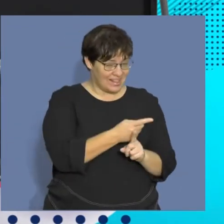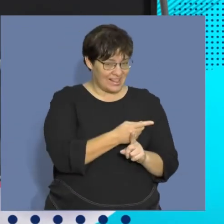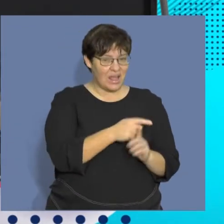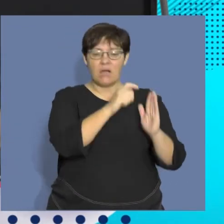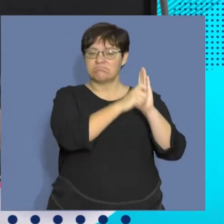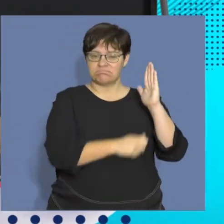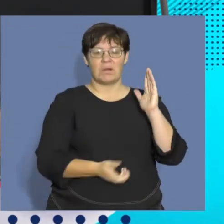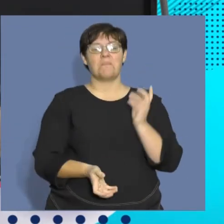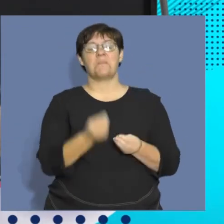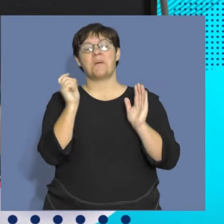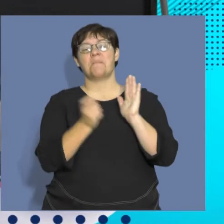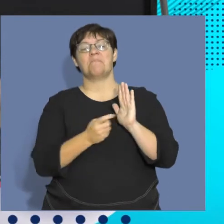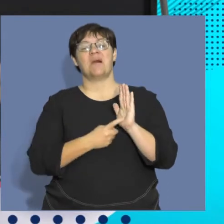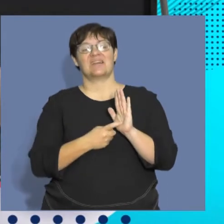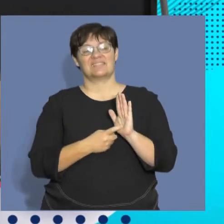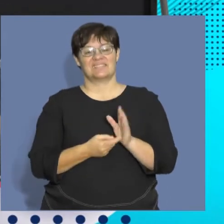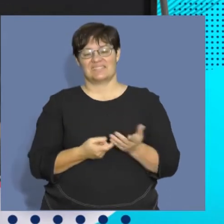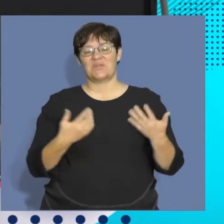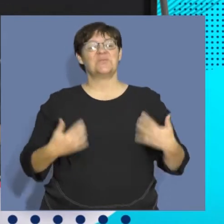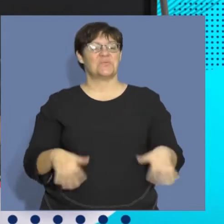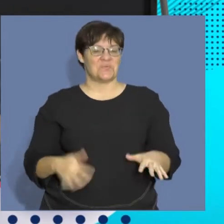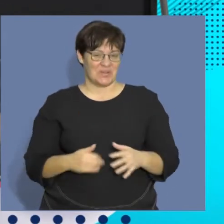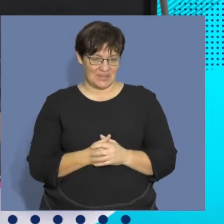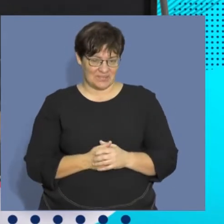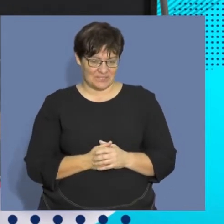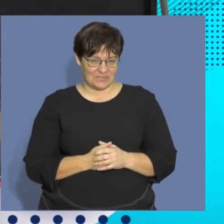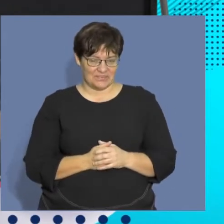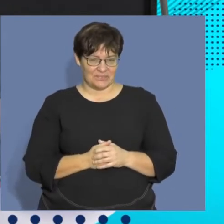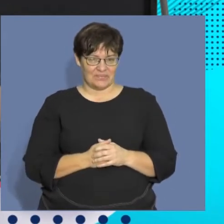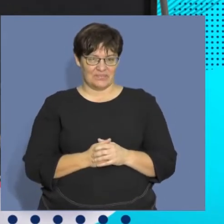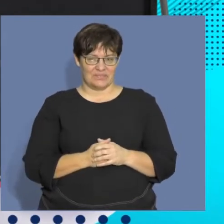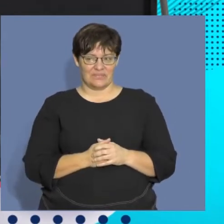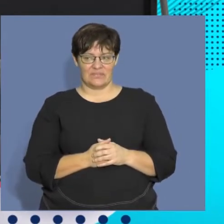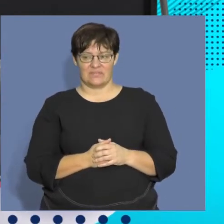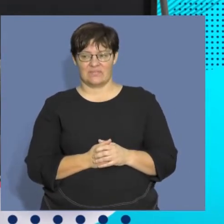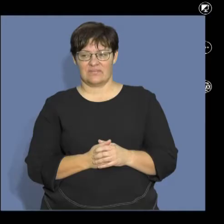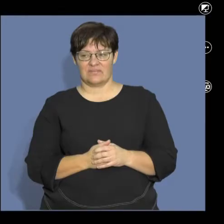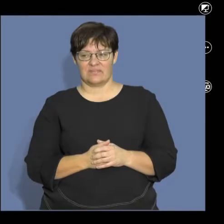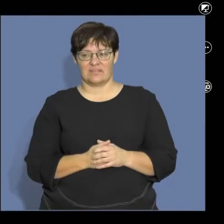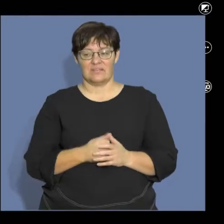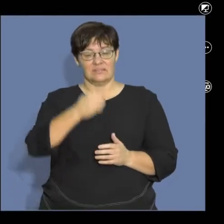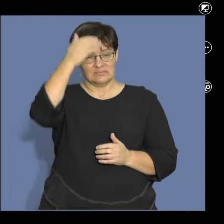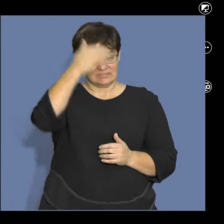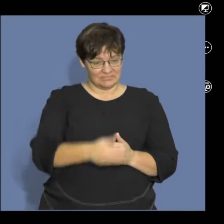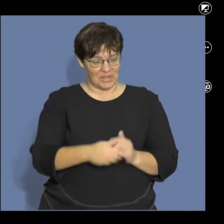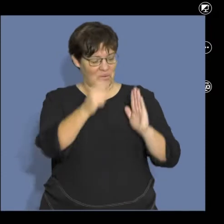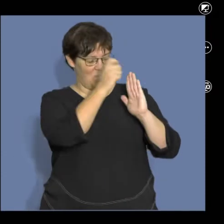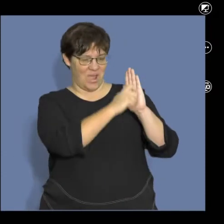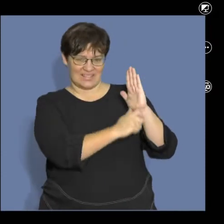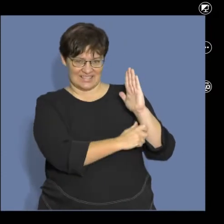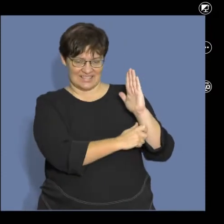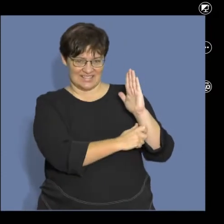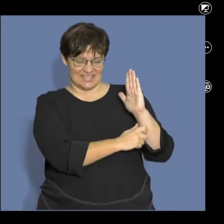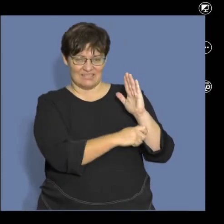that terminology, you've already scored points. So these are the